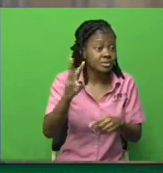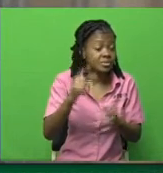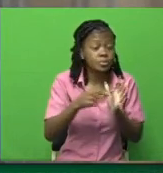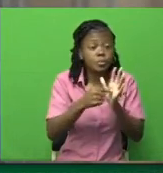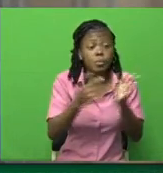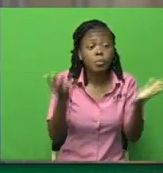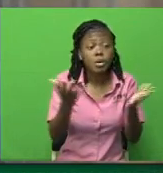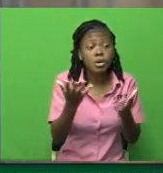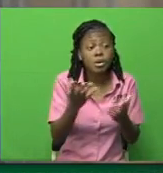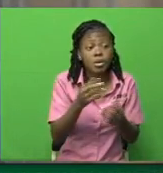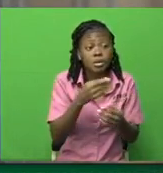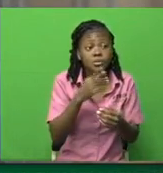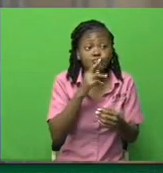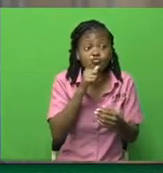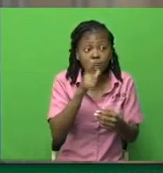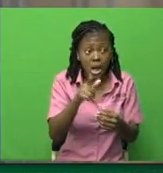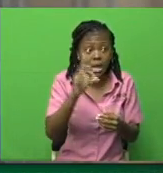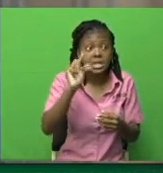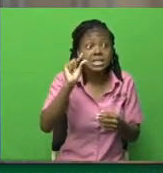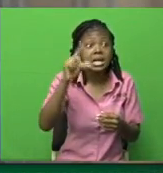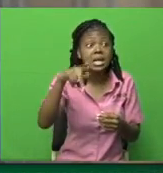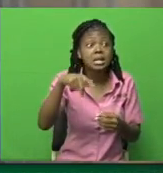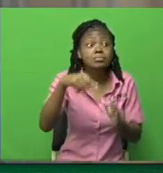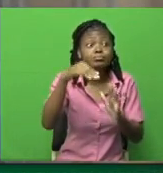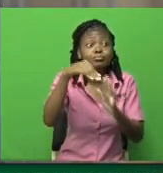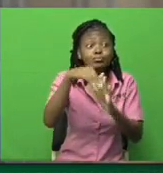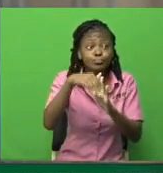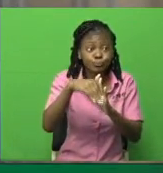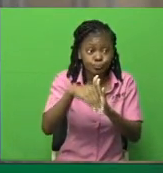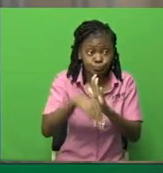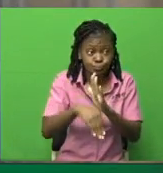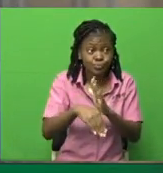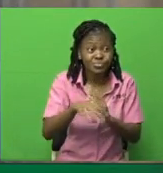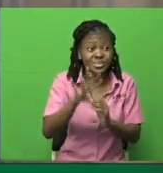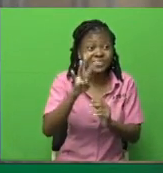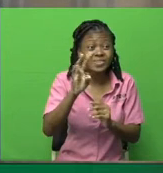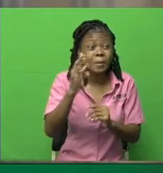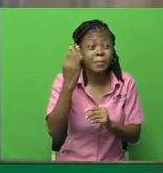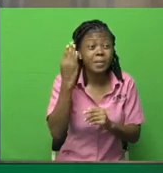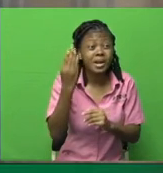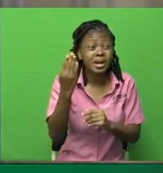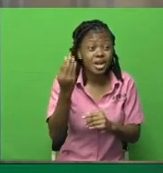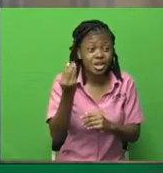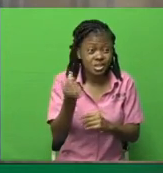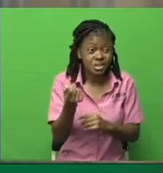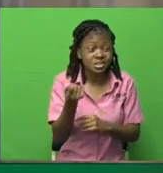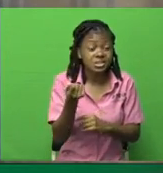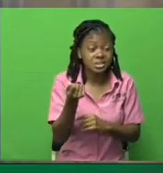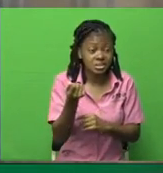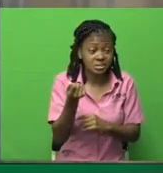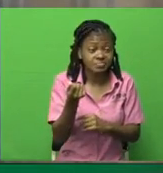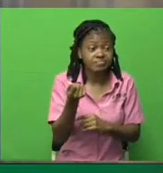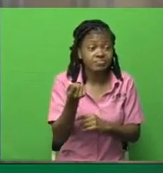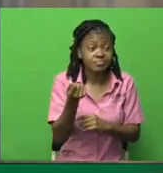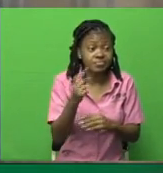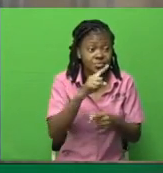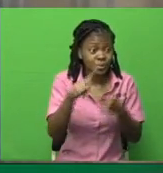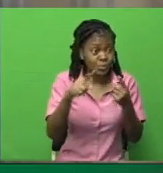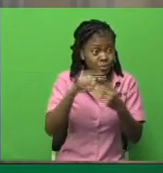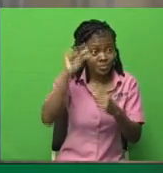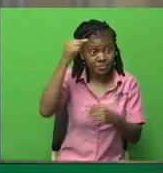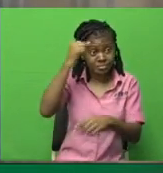37.5 billion dollars between when this government took office and 2021